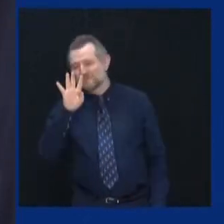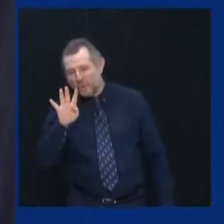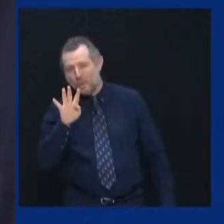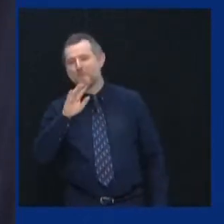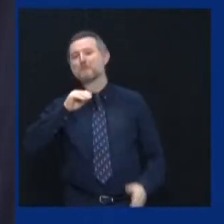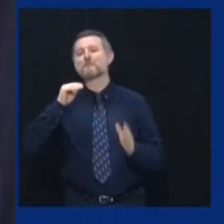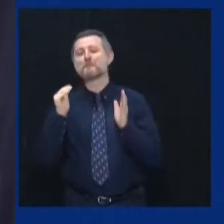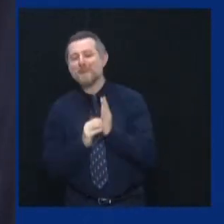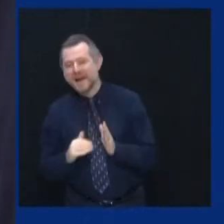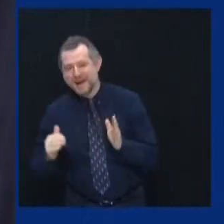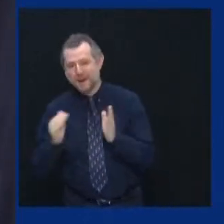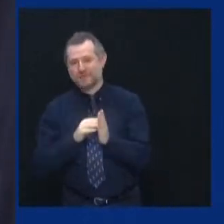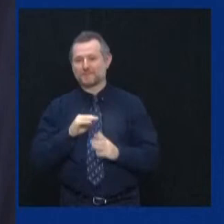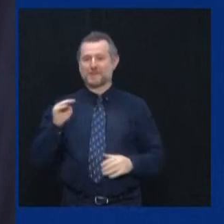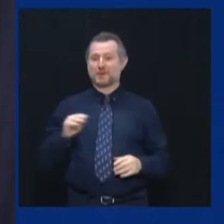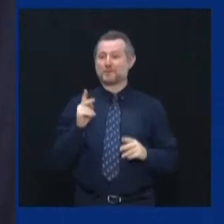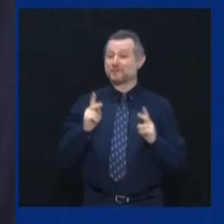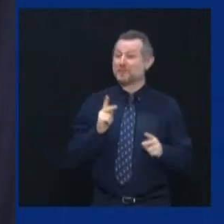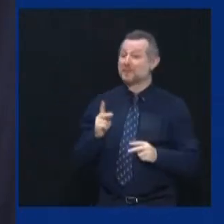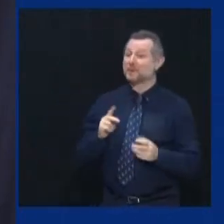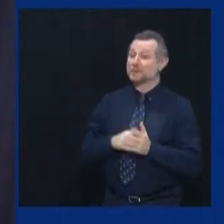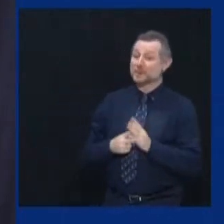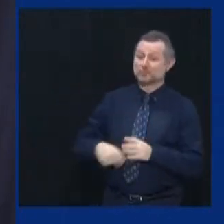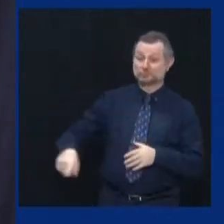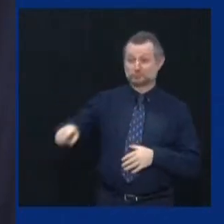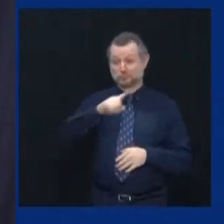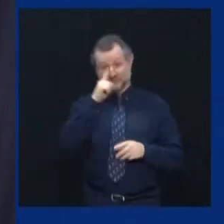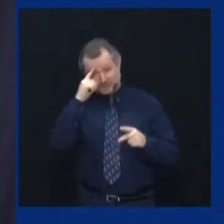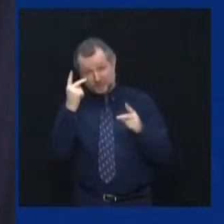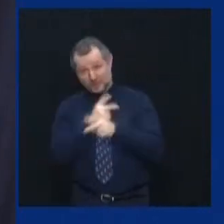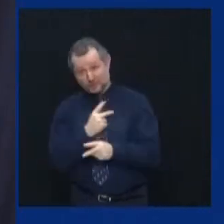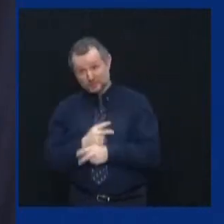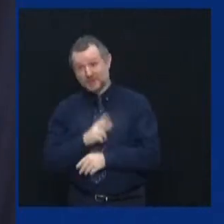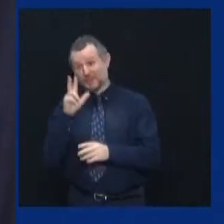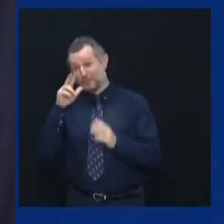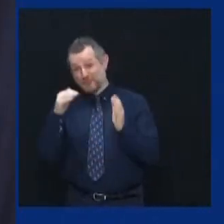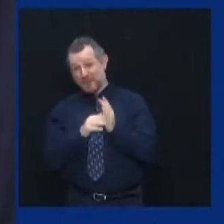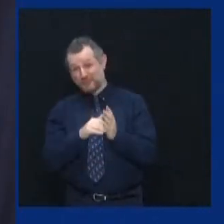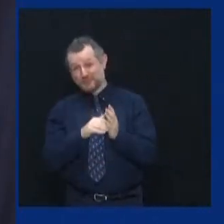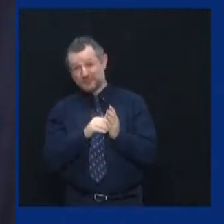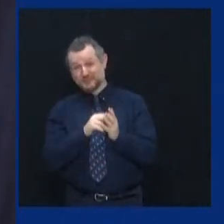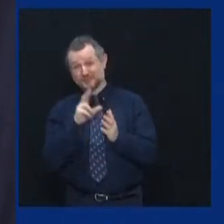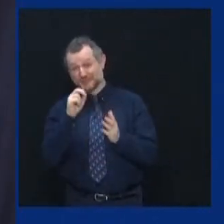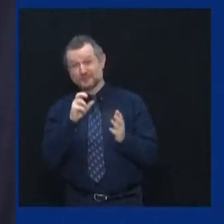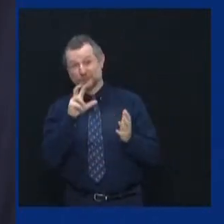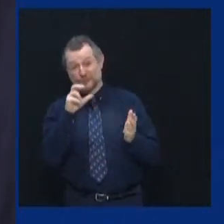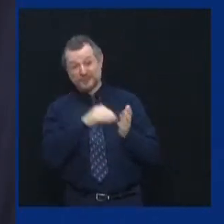At 300,000 dosages per week, that takes 14 weeks.